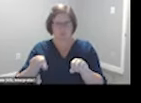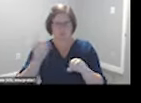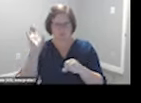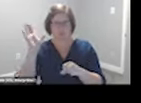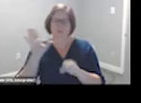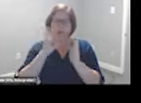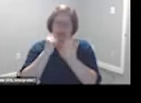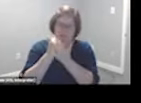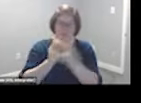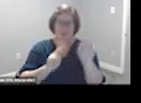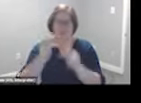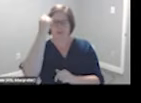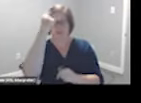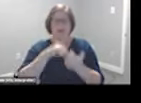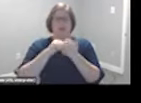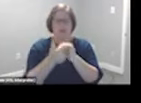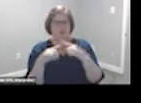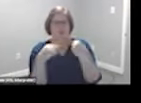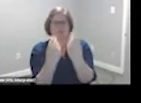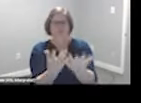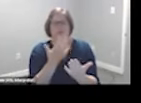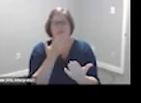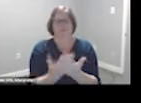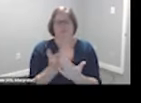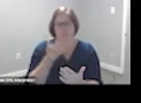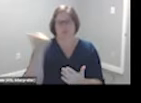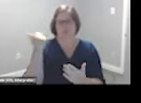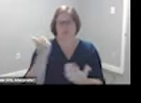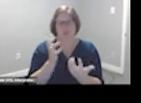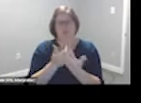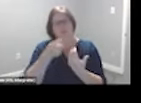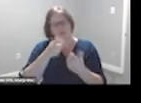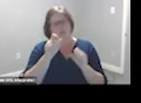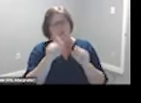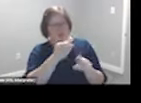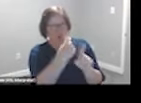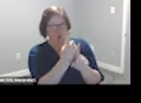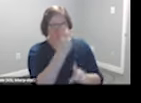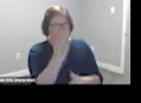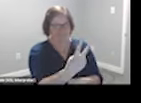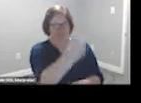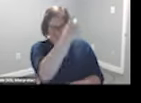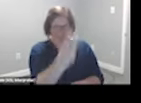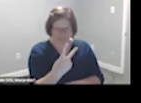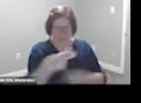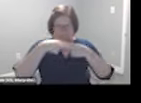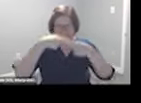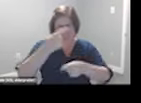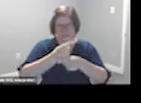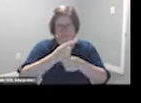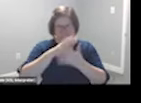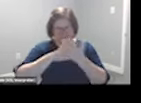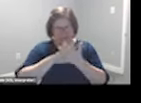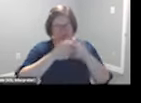presentations. And so you can actually only, even if you've got perfect vision, you can probably only see about half of the slide that's up there on the right-hand